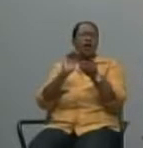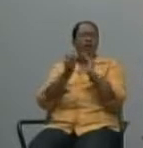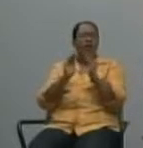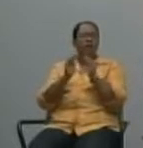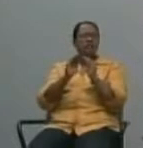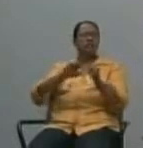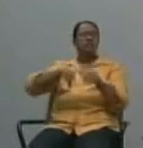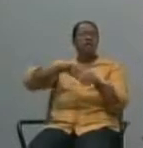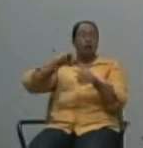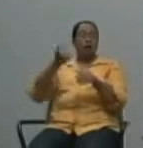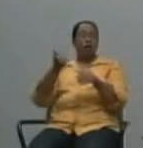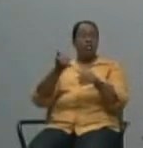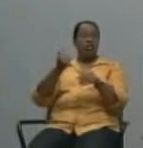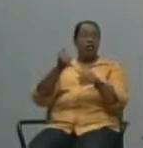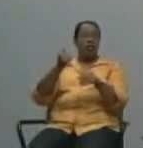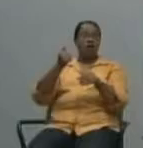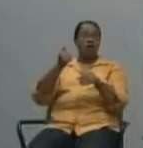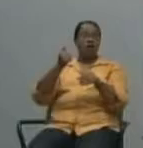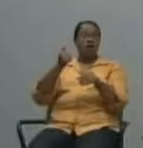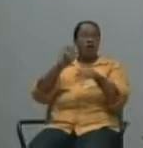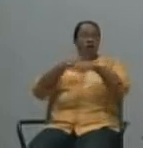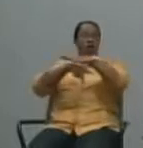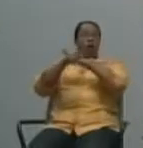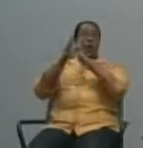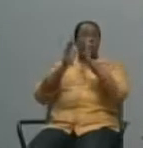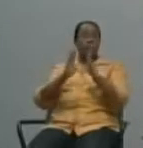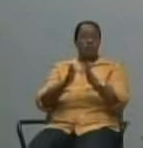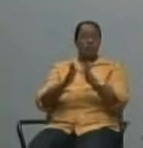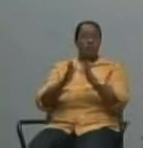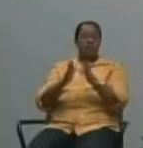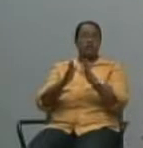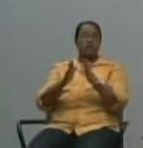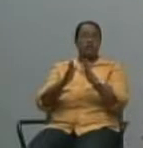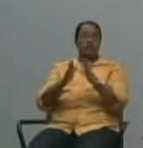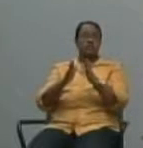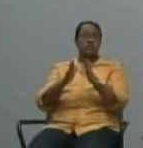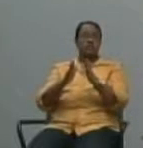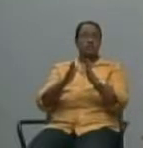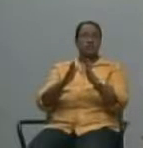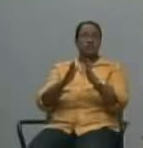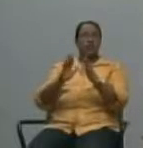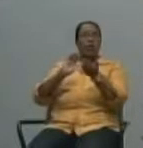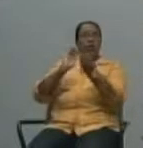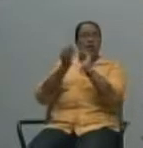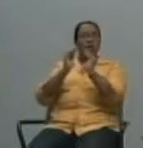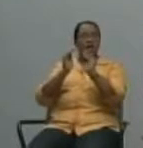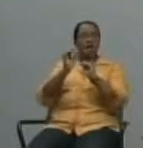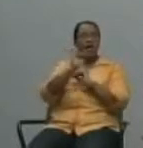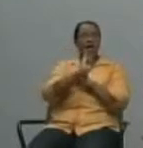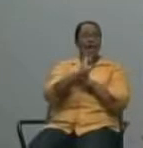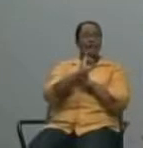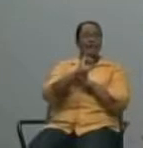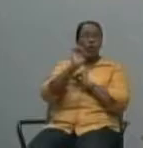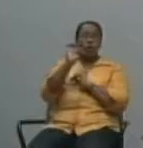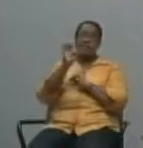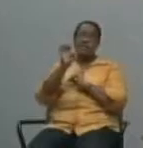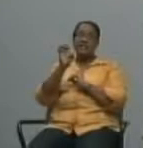just because his book is quite short when we compare to the book of Isaiah, of Ezekiel,